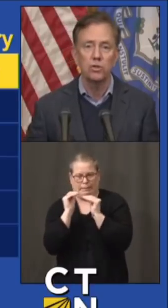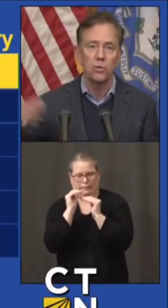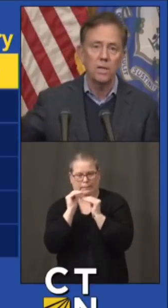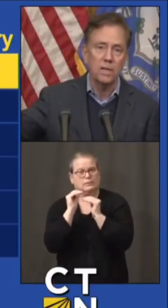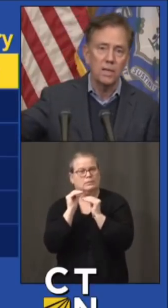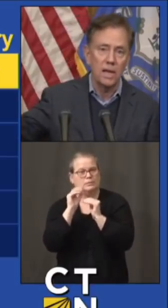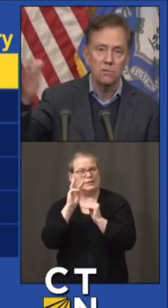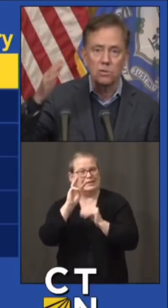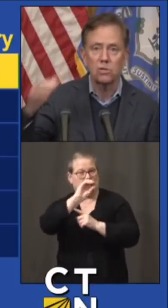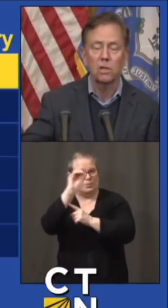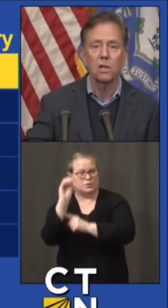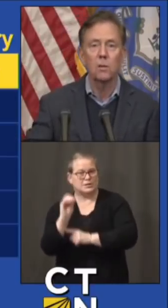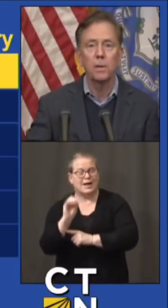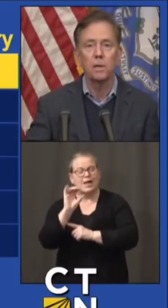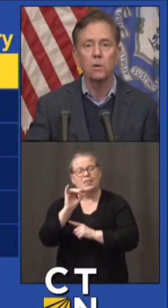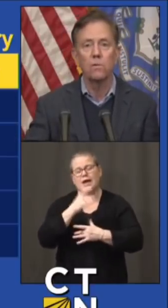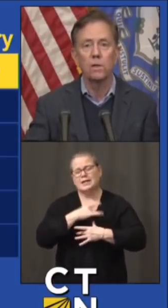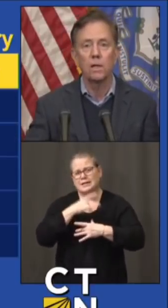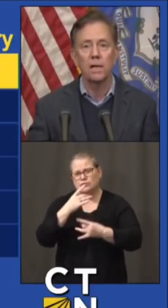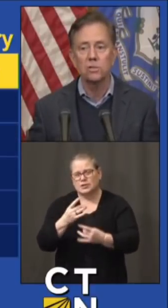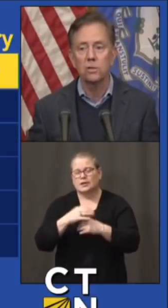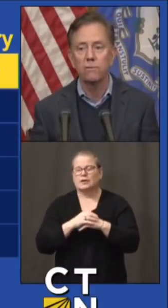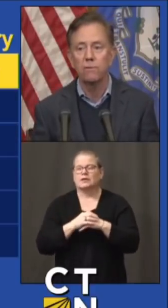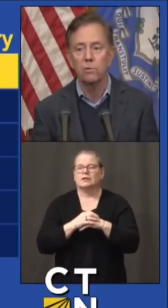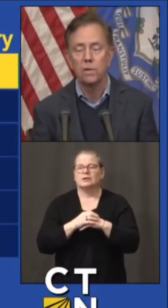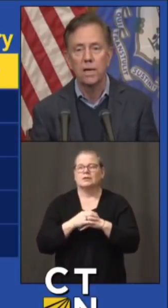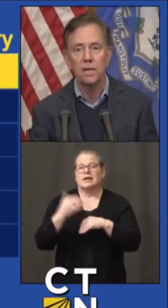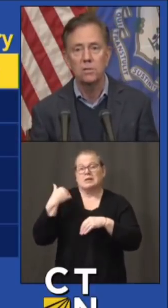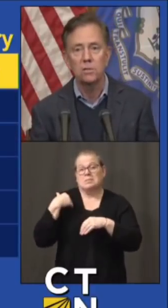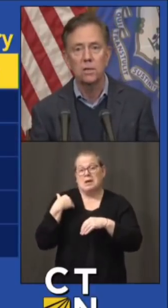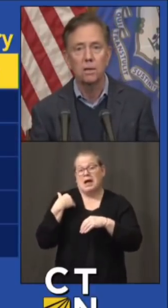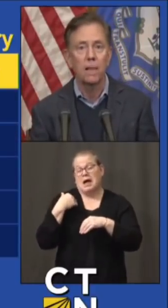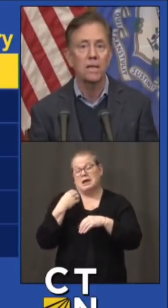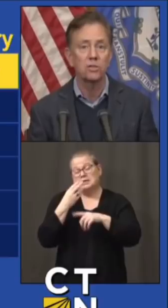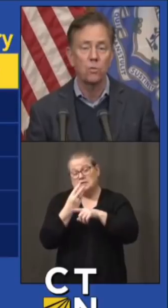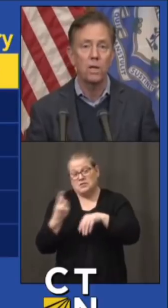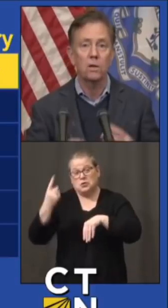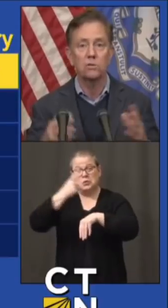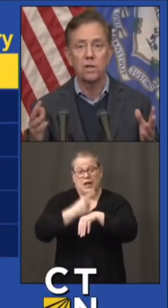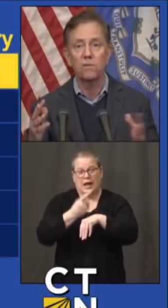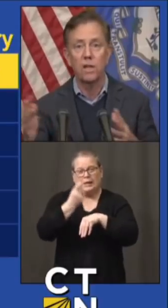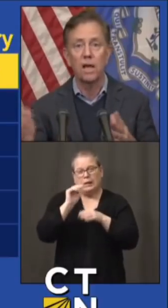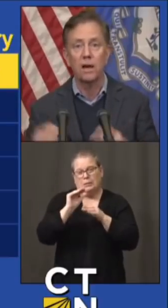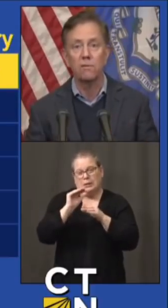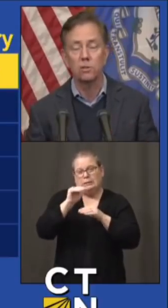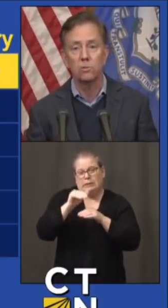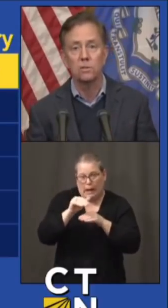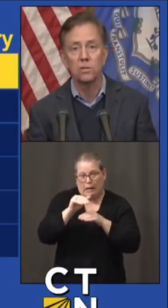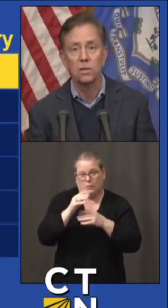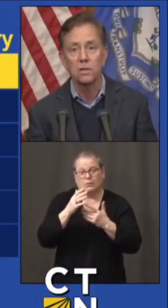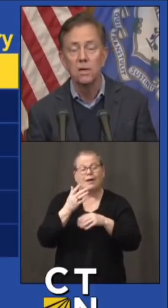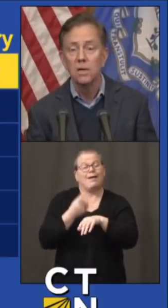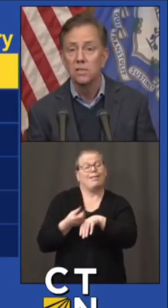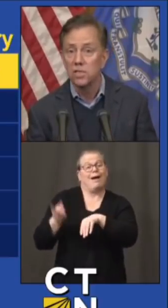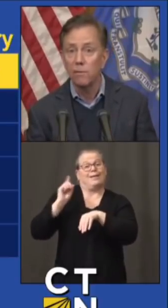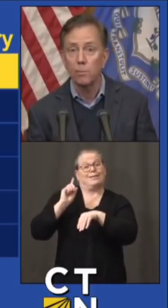We've been trending down just a little bit over the last few days. Last week, our 7-day average